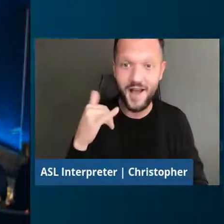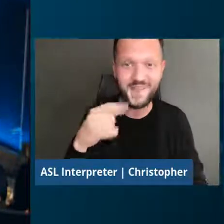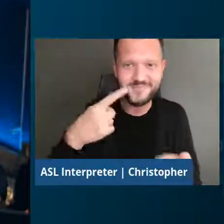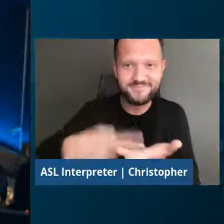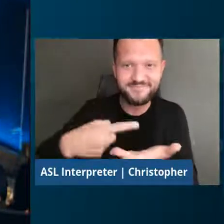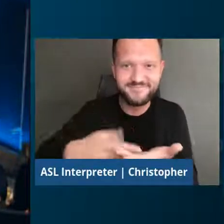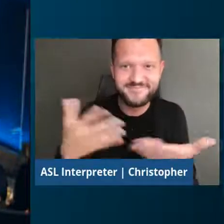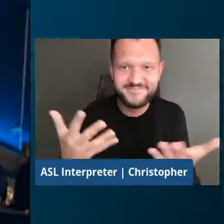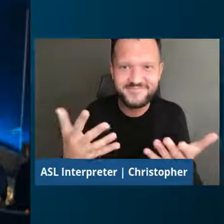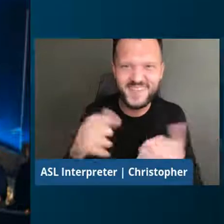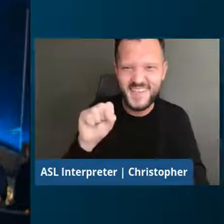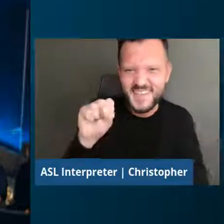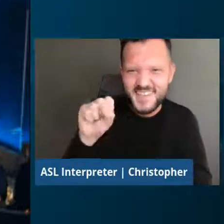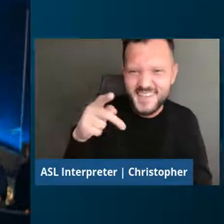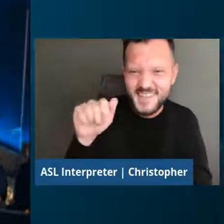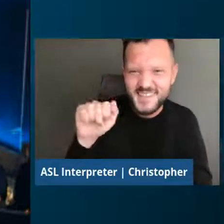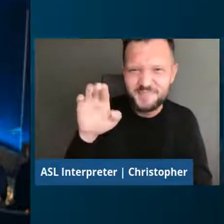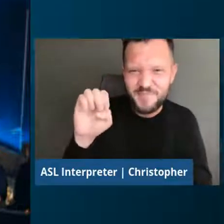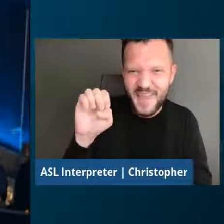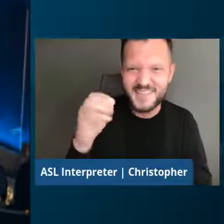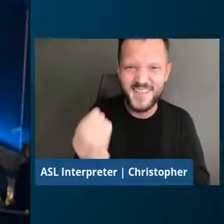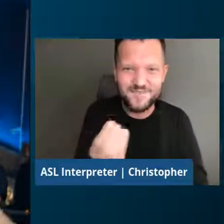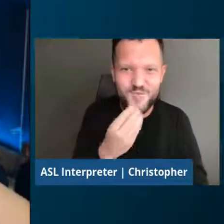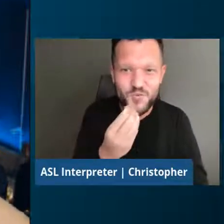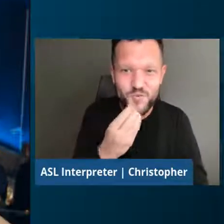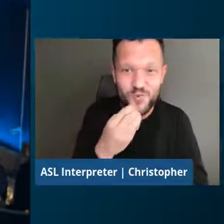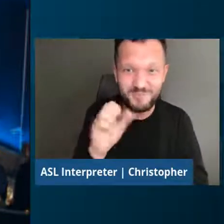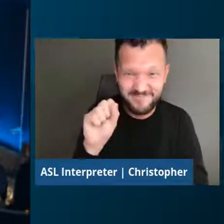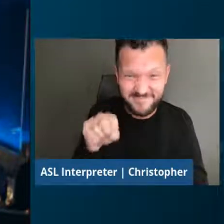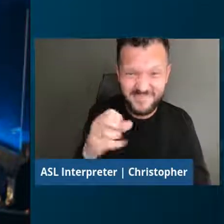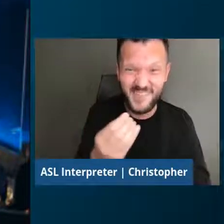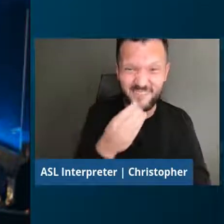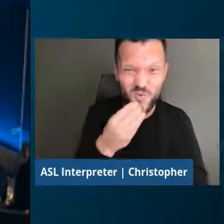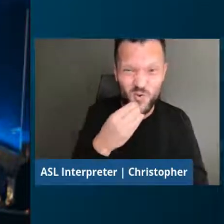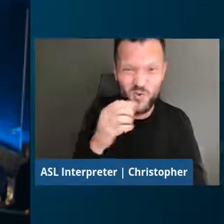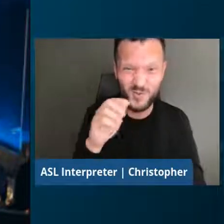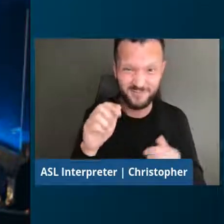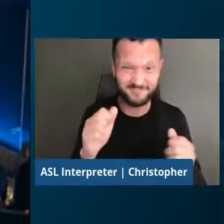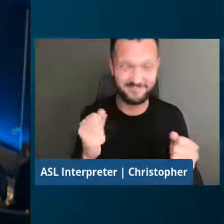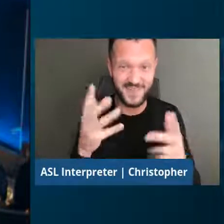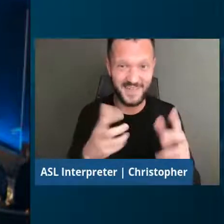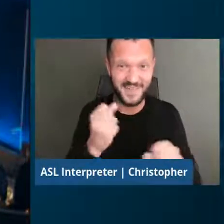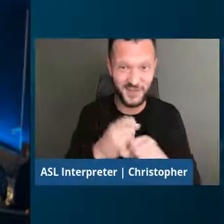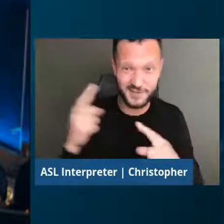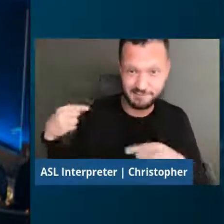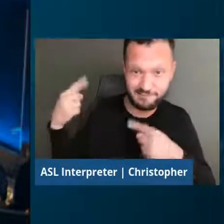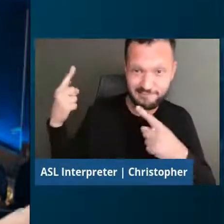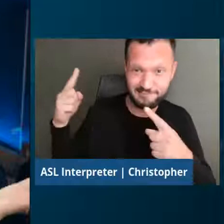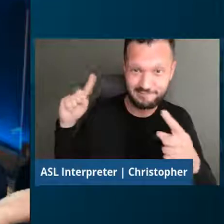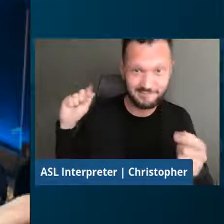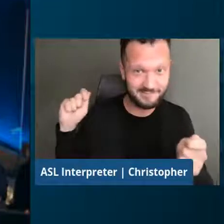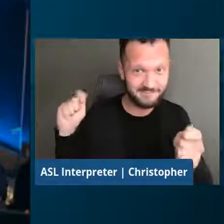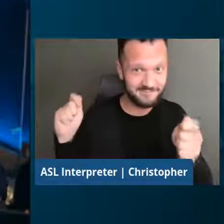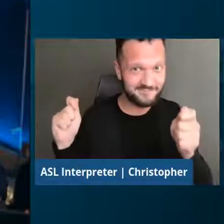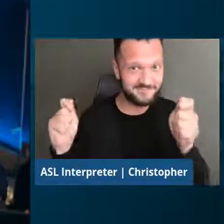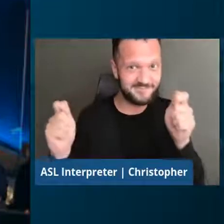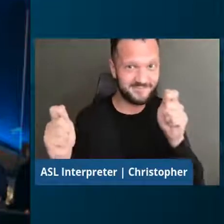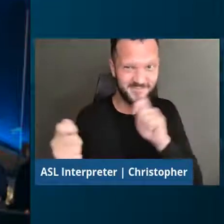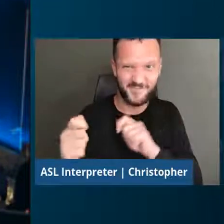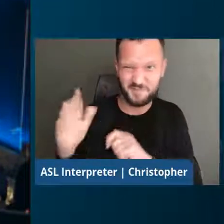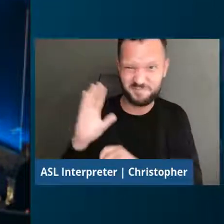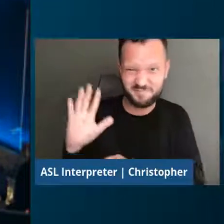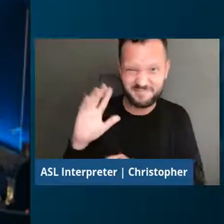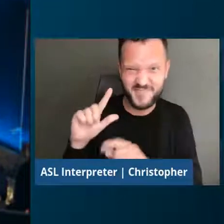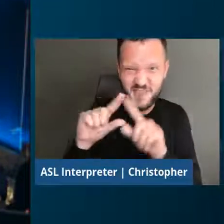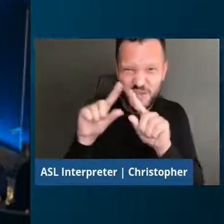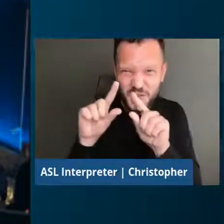friends. We are going to chat about the evolution of food up there in space from cubes and tubes all the way to shrimp cocktail